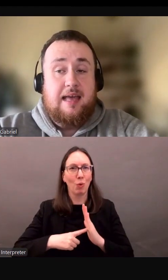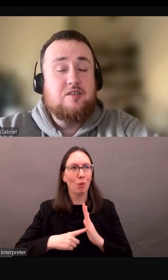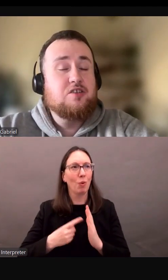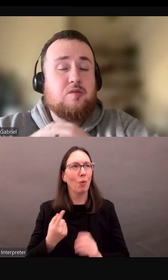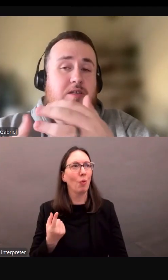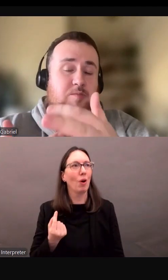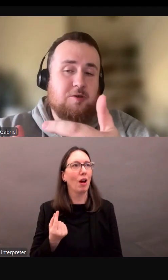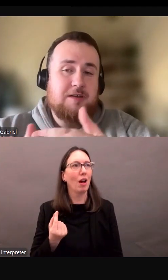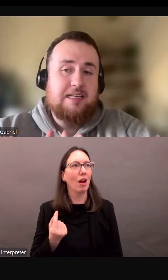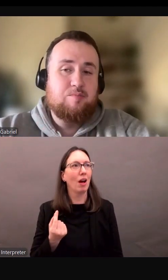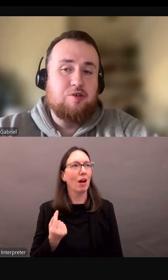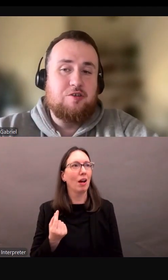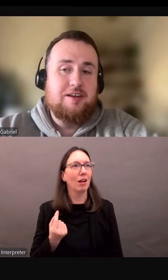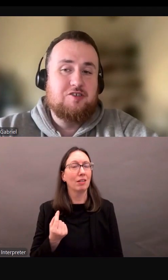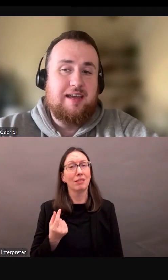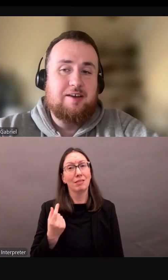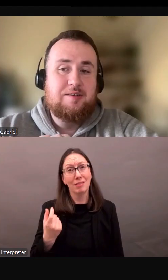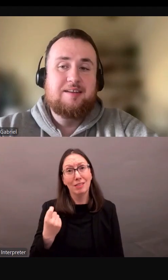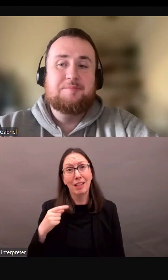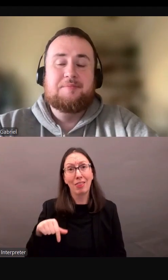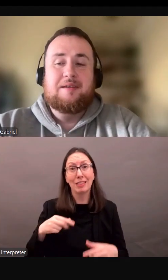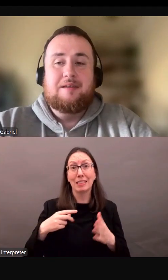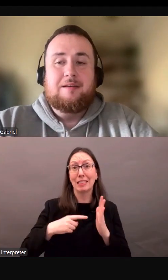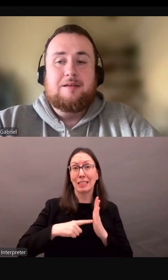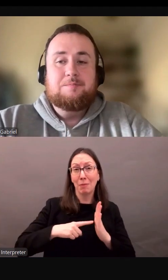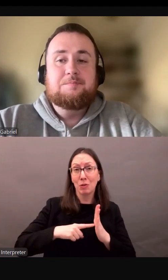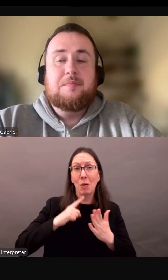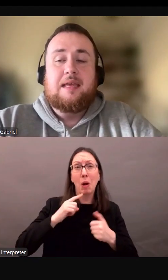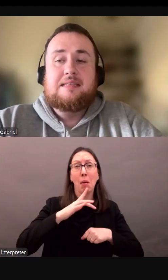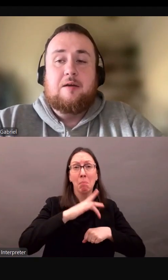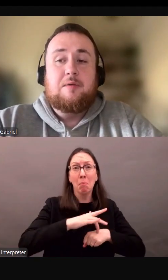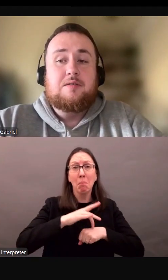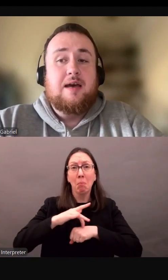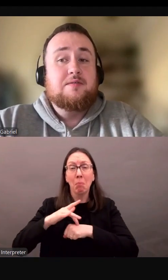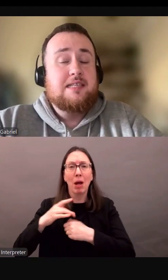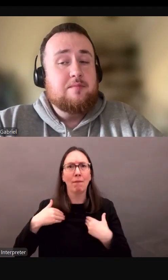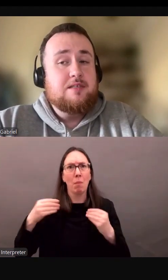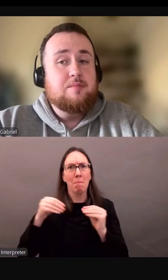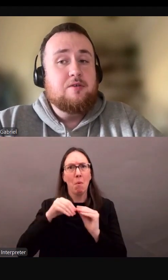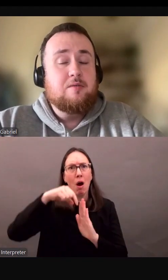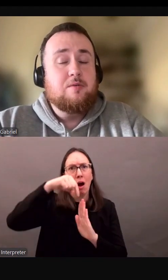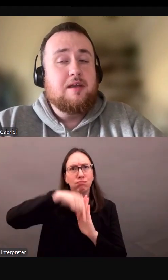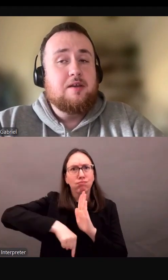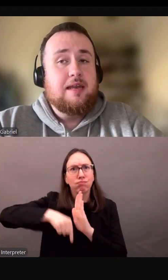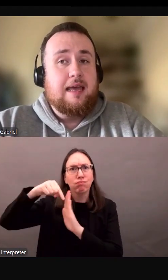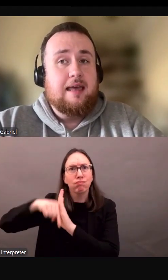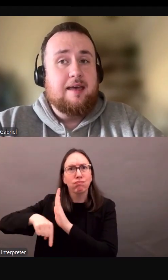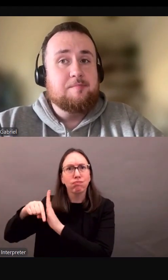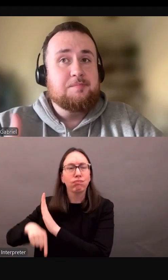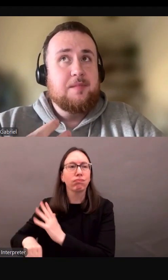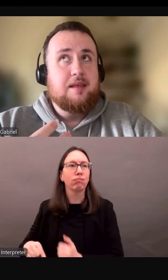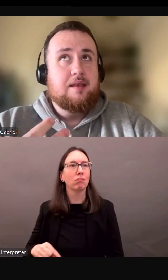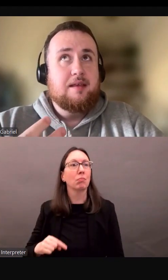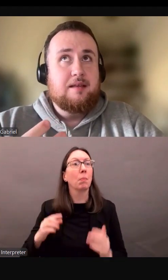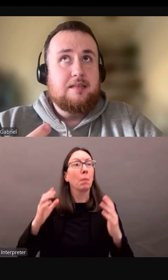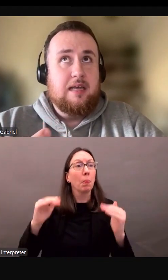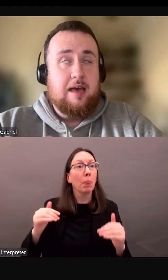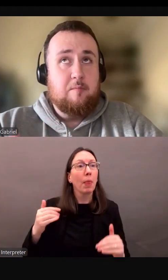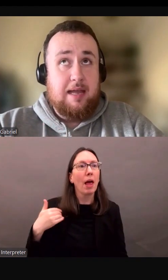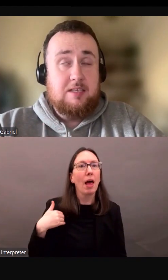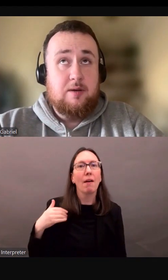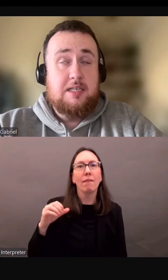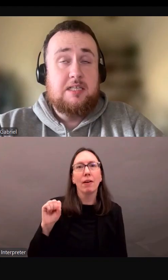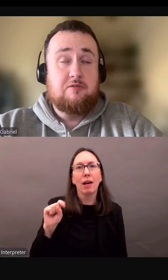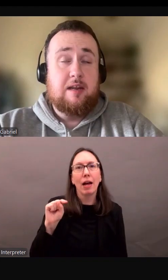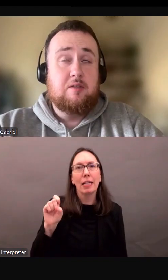and there's so much more to explore and try out, is that we also have STEM support where you can have